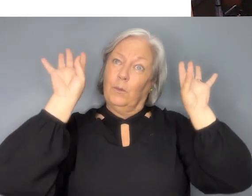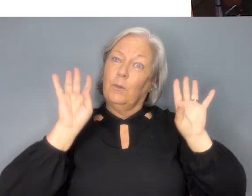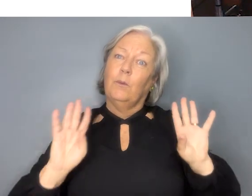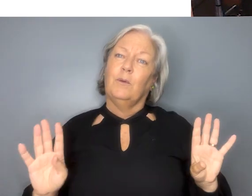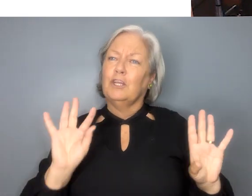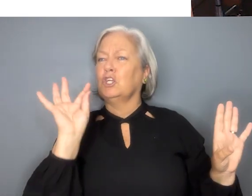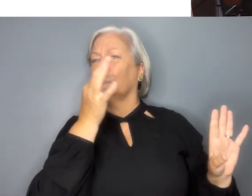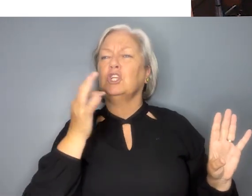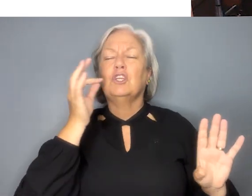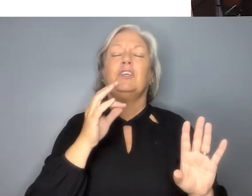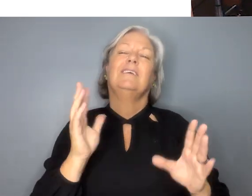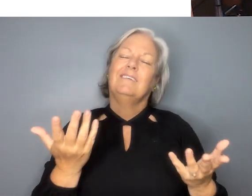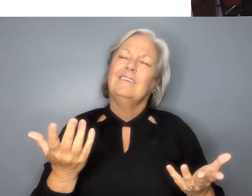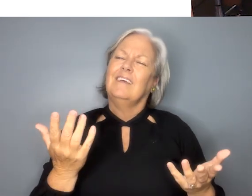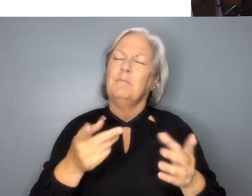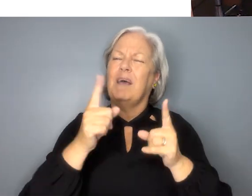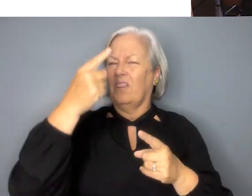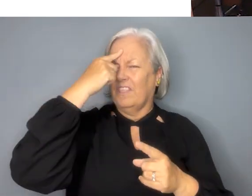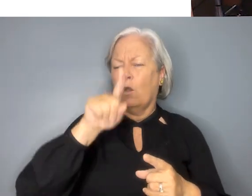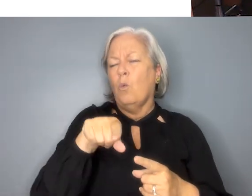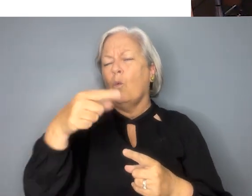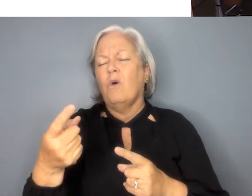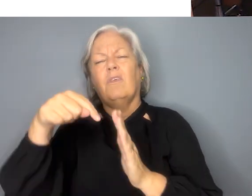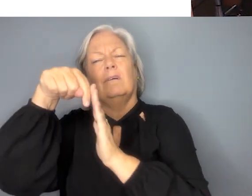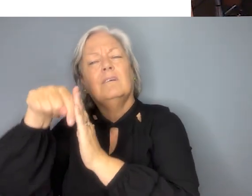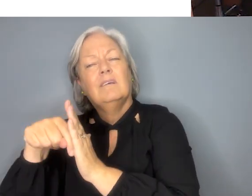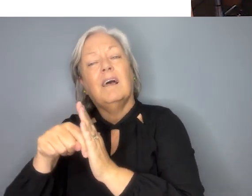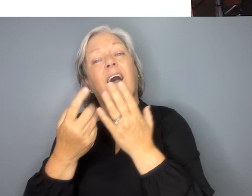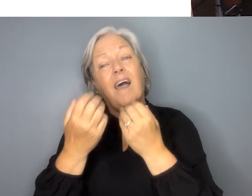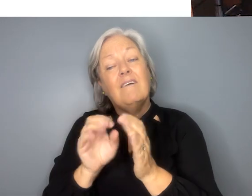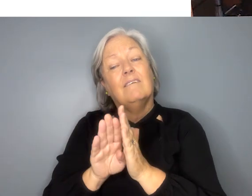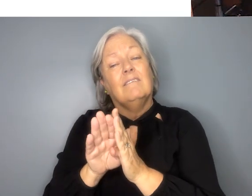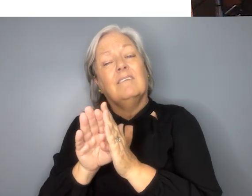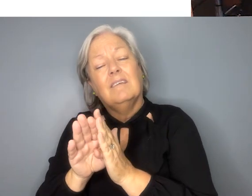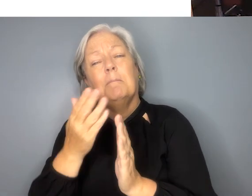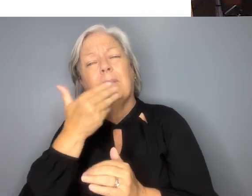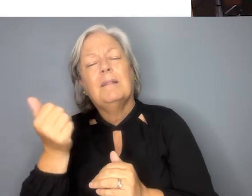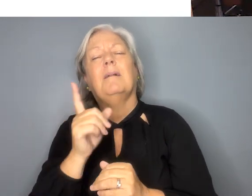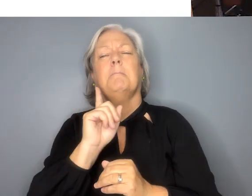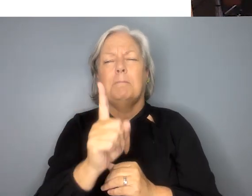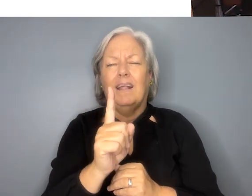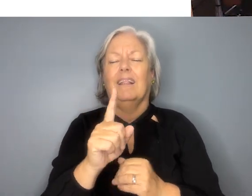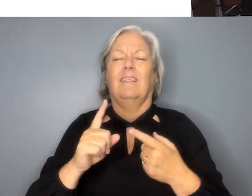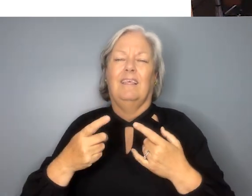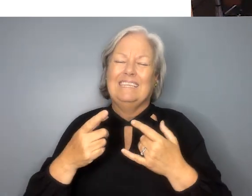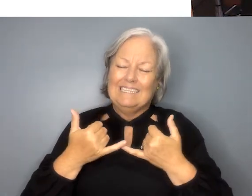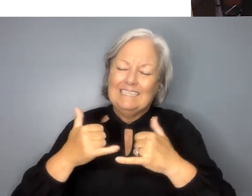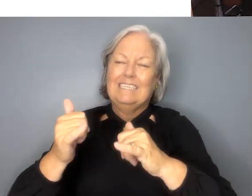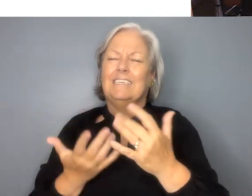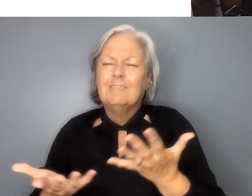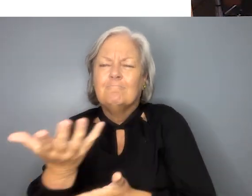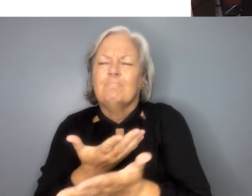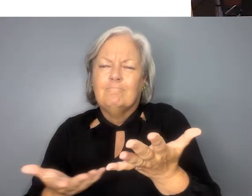wigs. There's a lot of other stuff we need to start looking at and doing that as well. And we're getting there, but we have to keep the conversation going and we